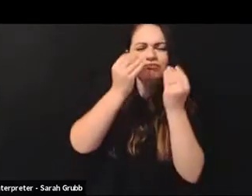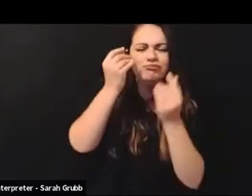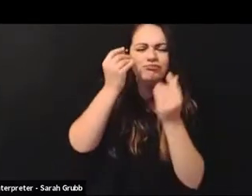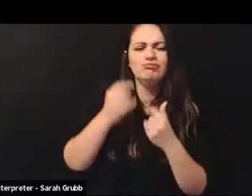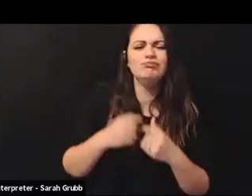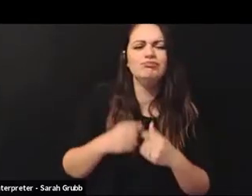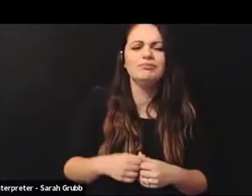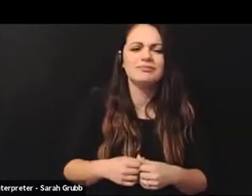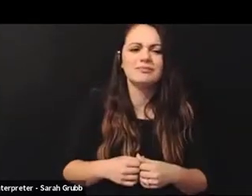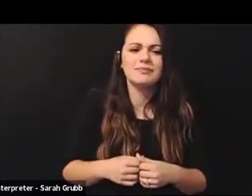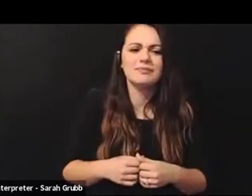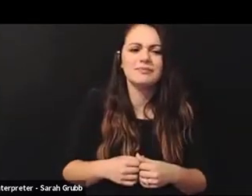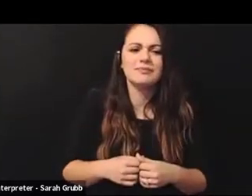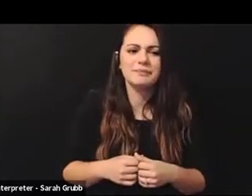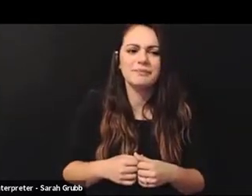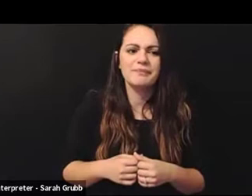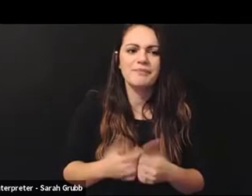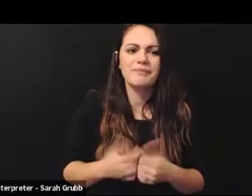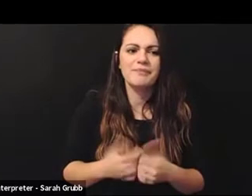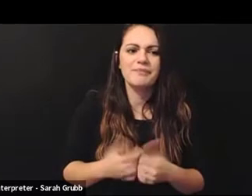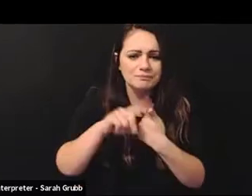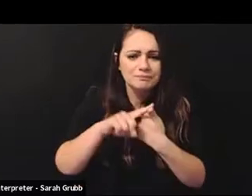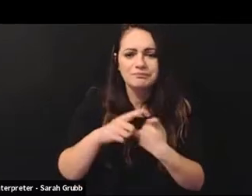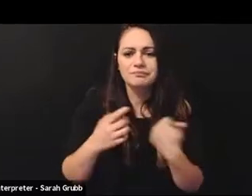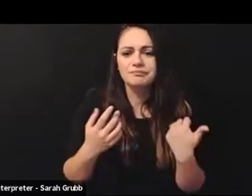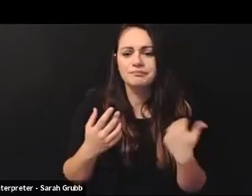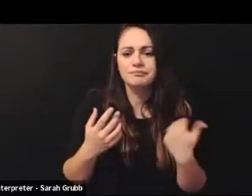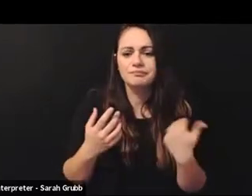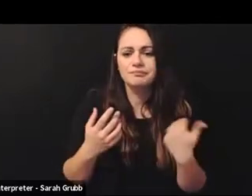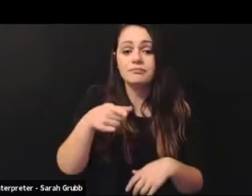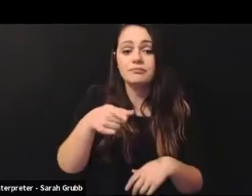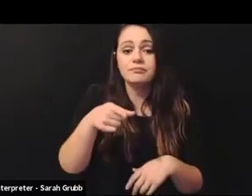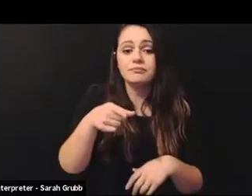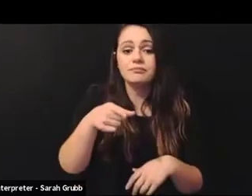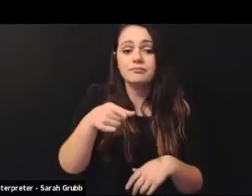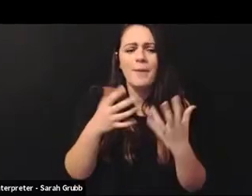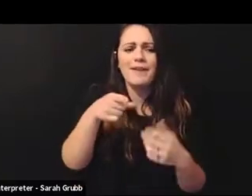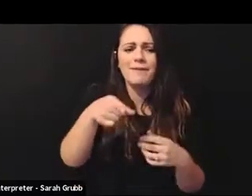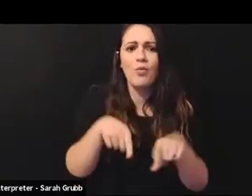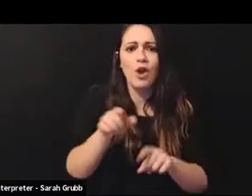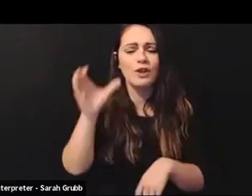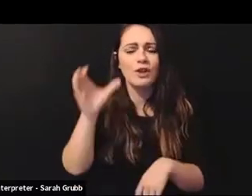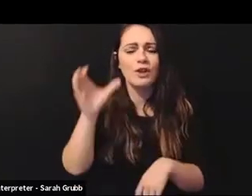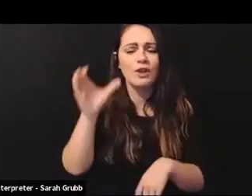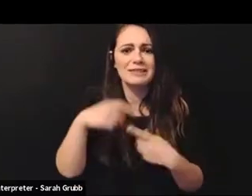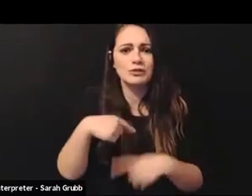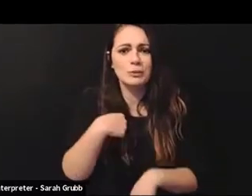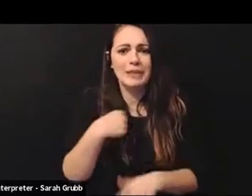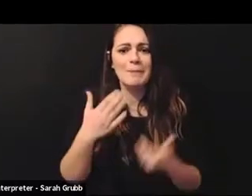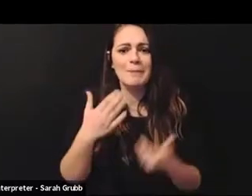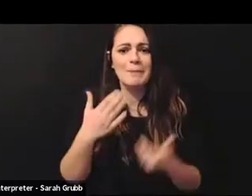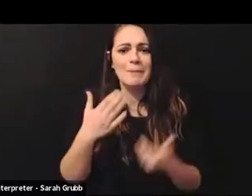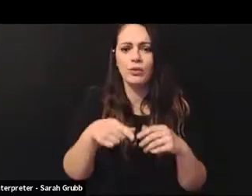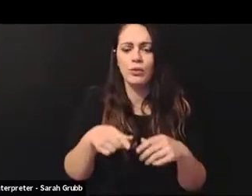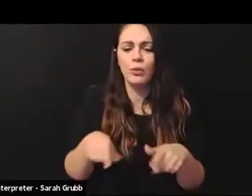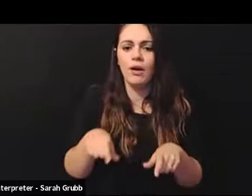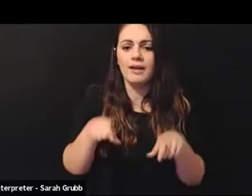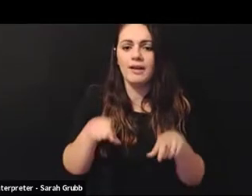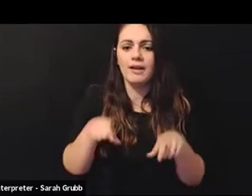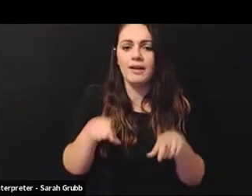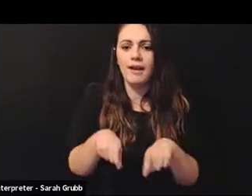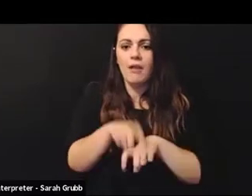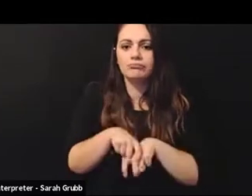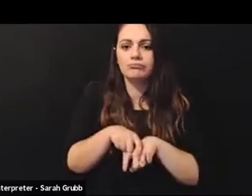these questions. How many of you, while you've been listening to me, have been maybe swinging or uncrossing your legs or